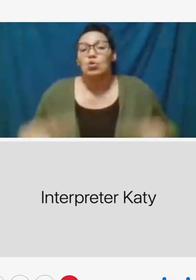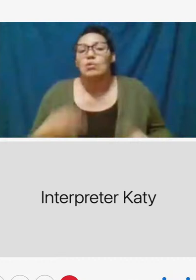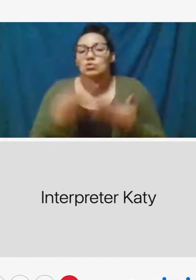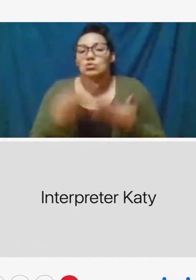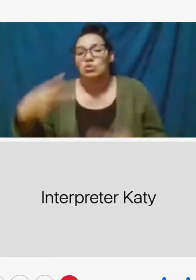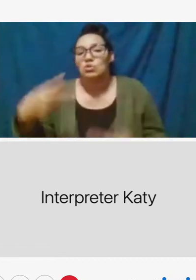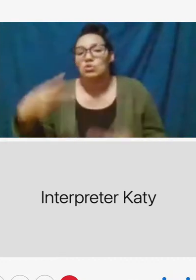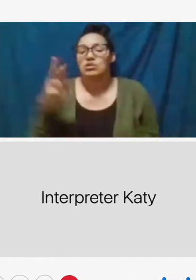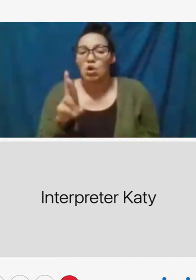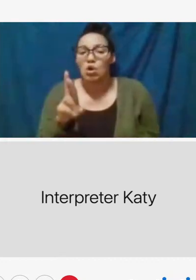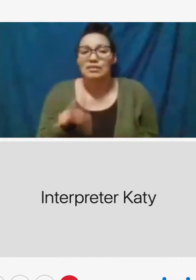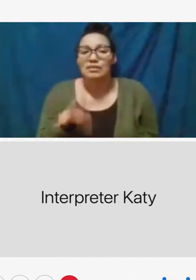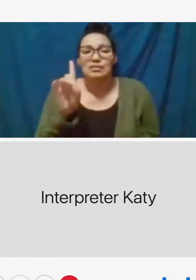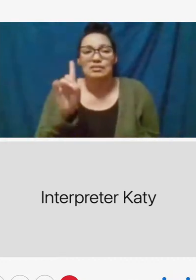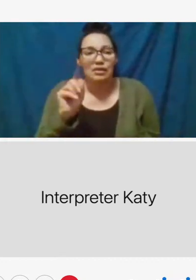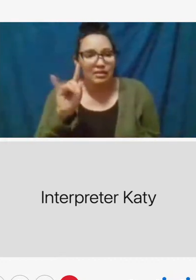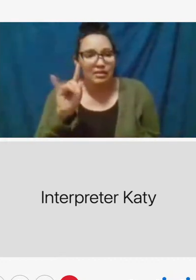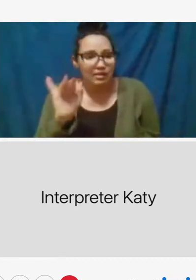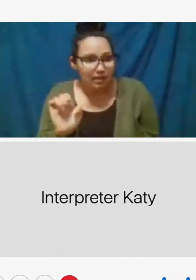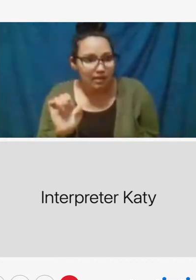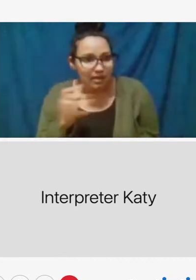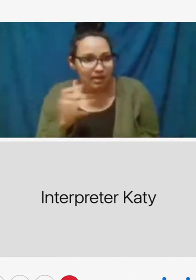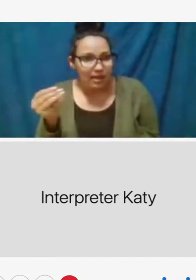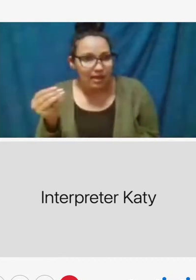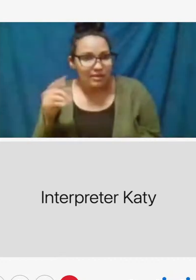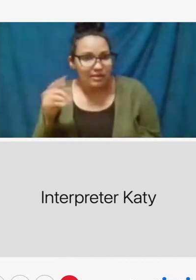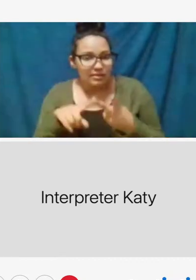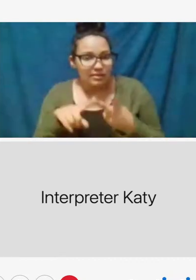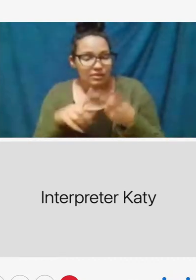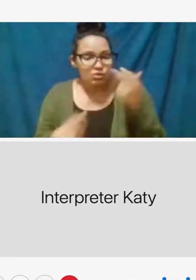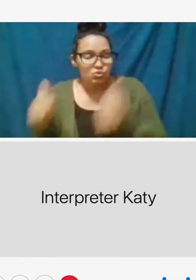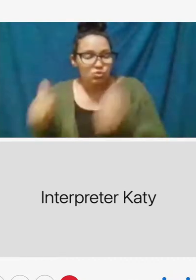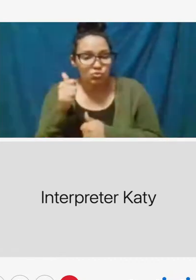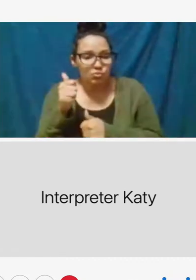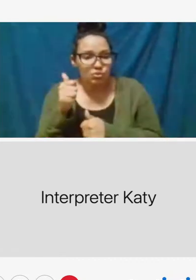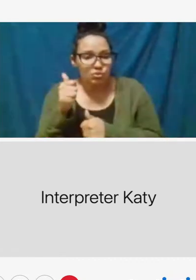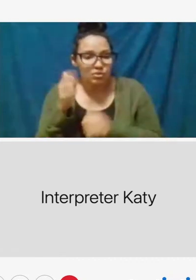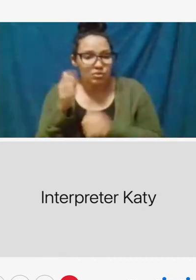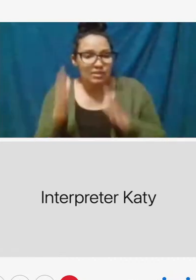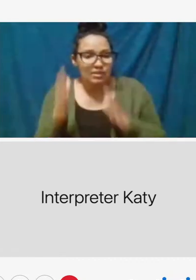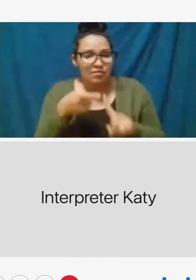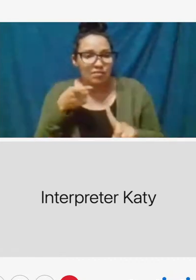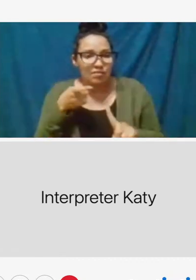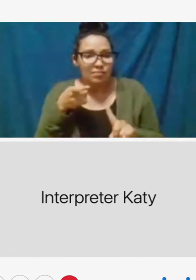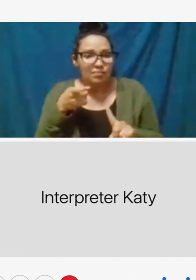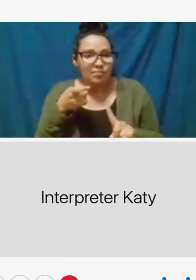and our superintendent from student services uh Dr